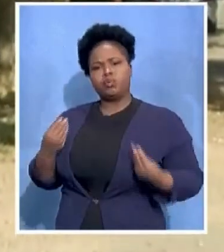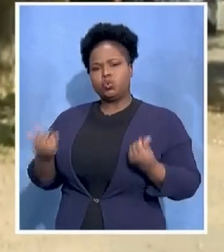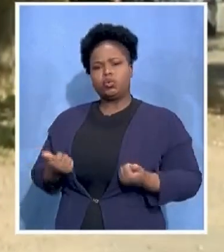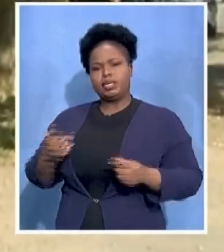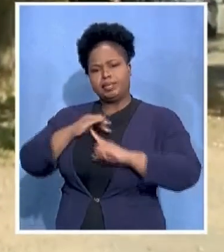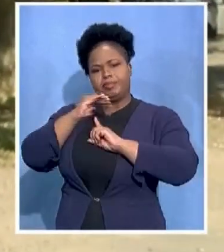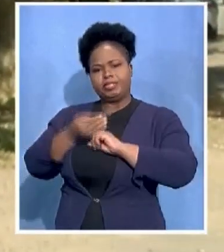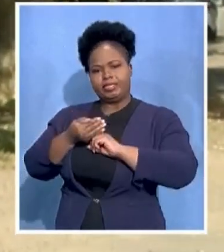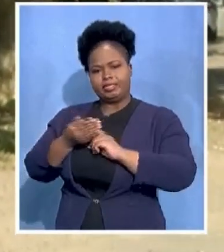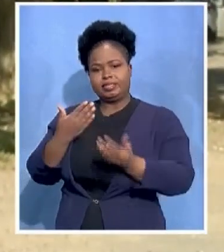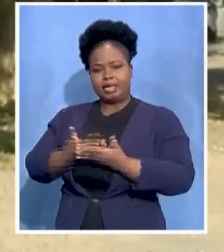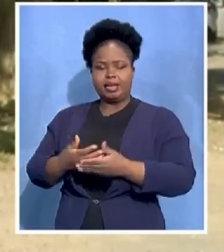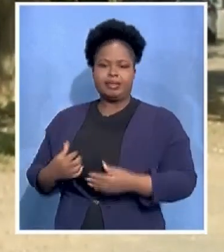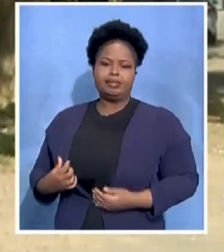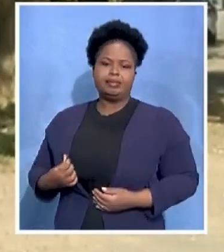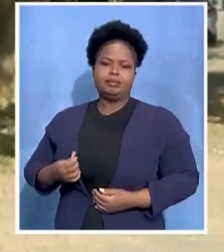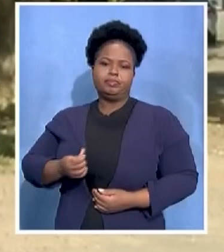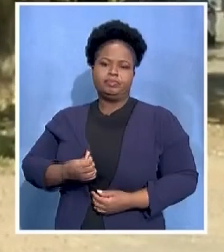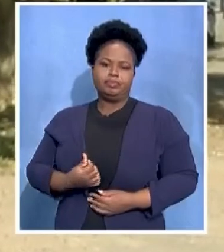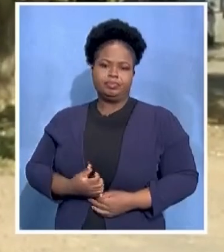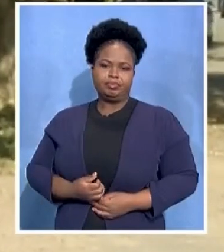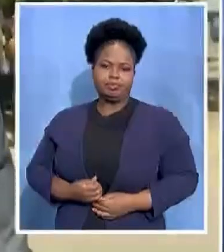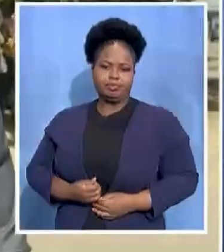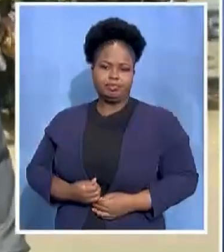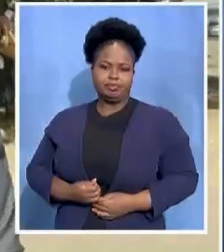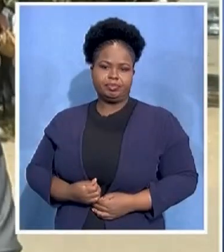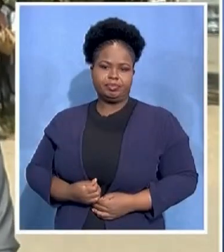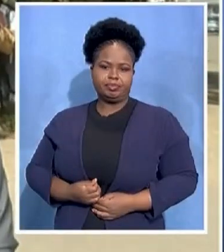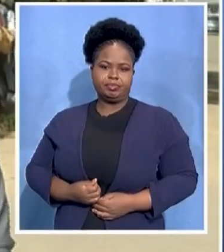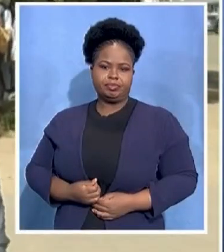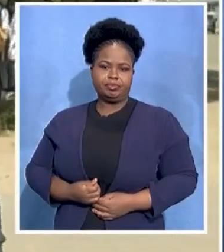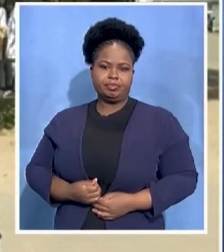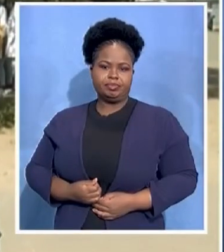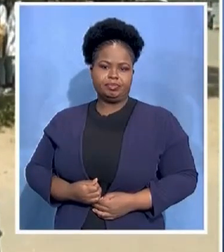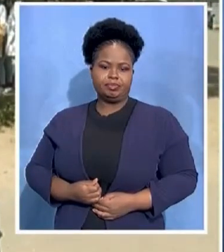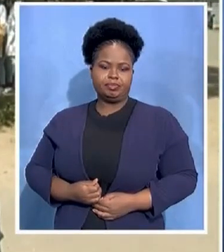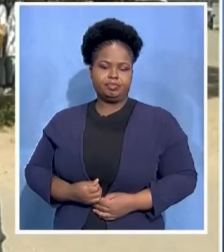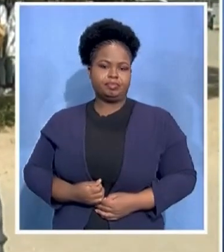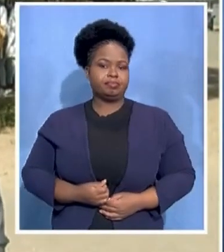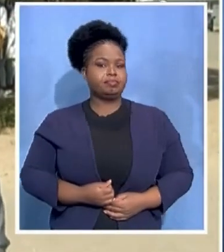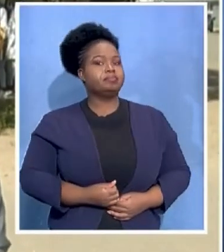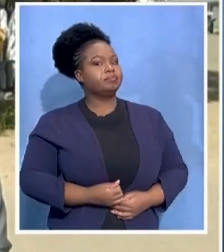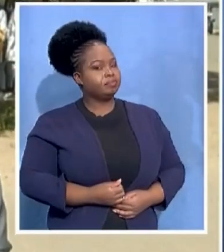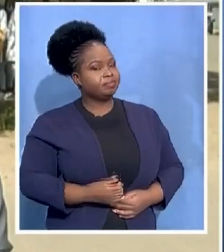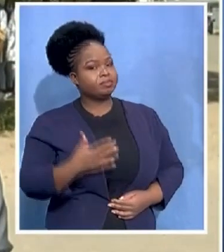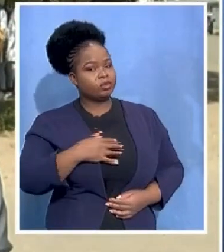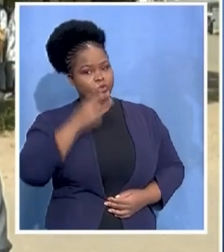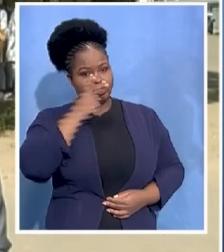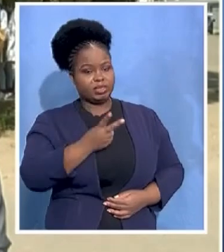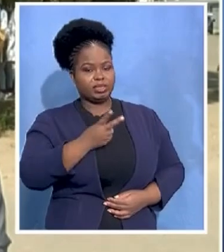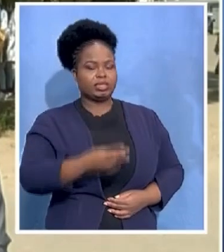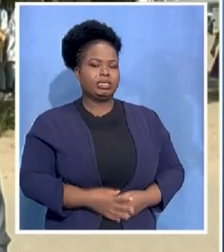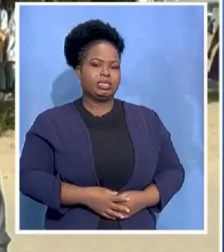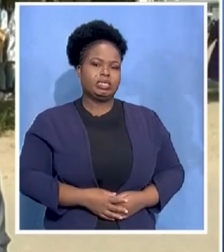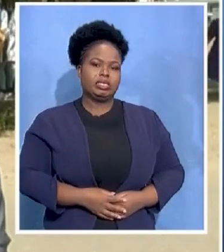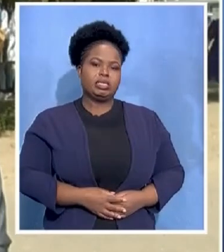this variant of COVID-19. Just looking at the numbers with regards to COVID-19 in the